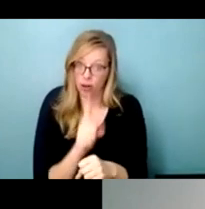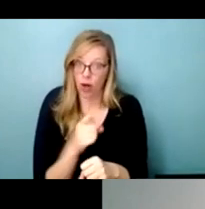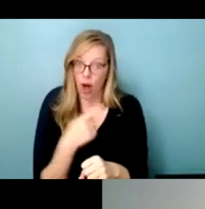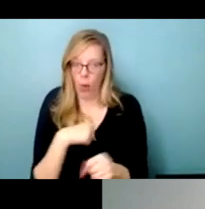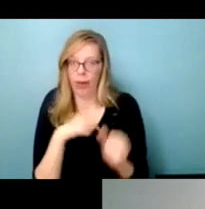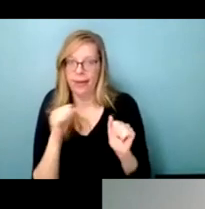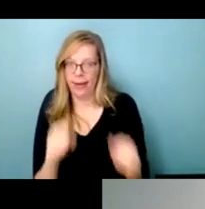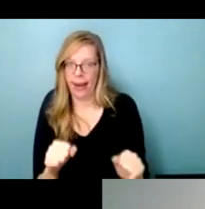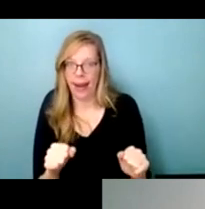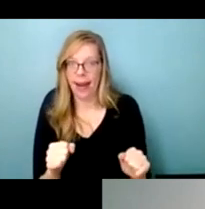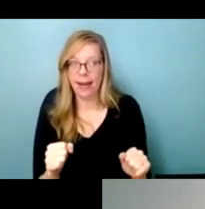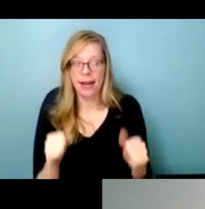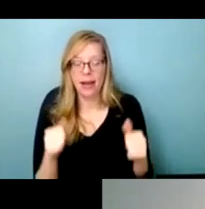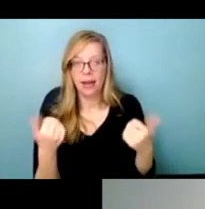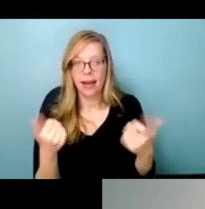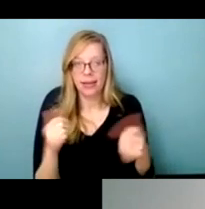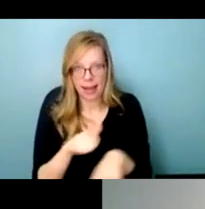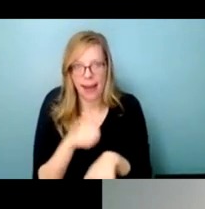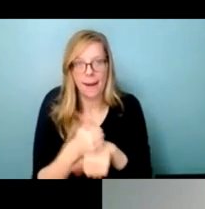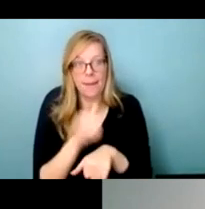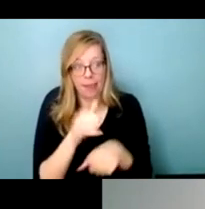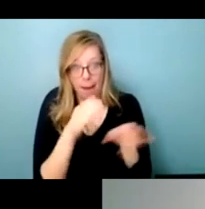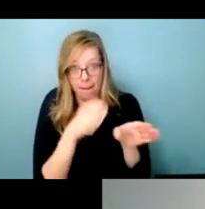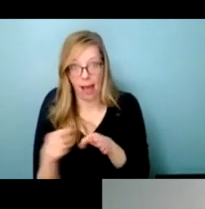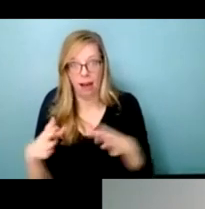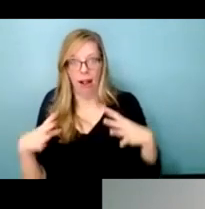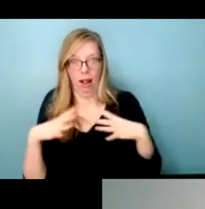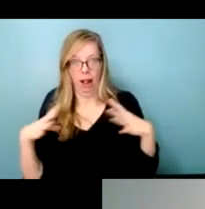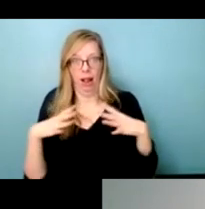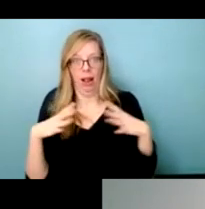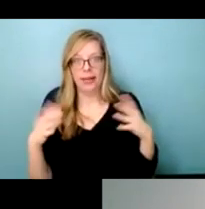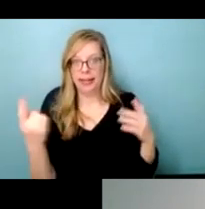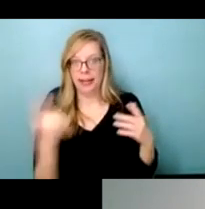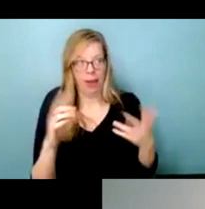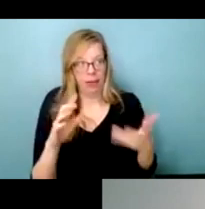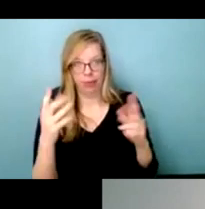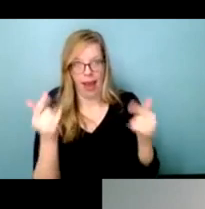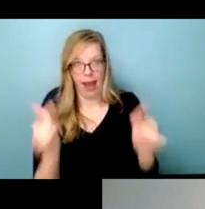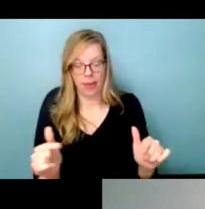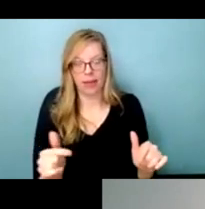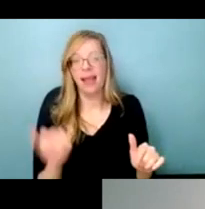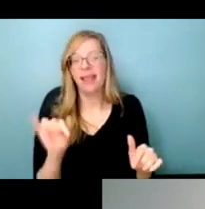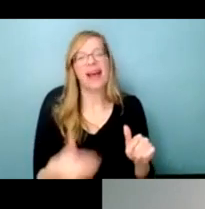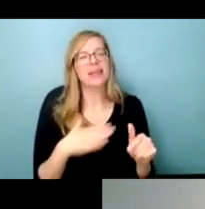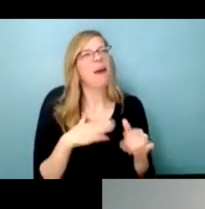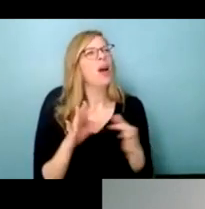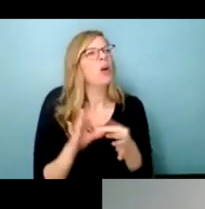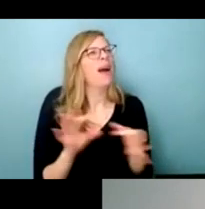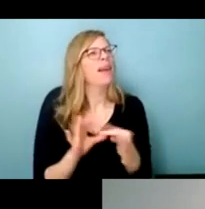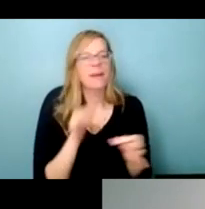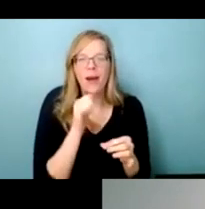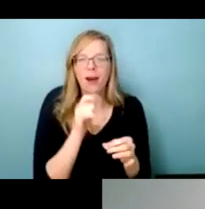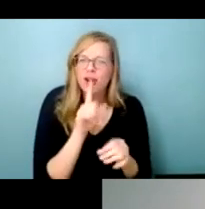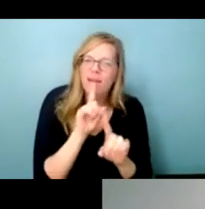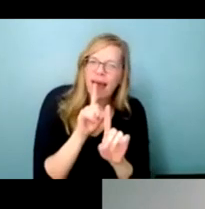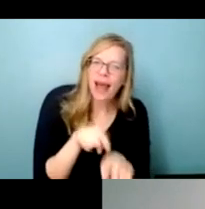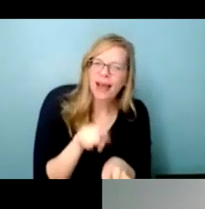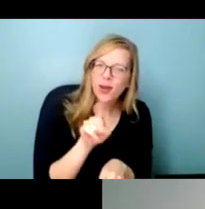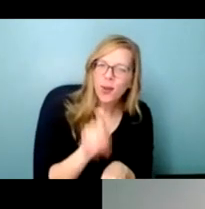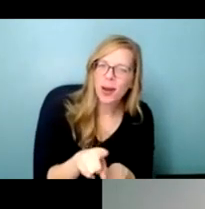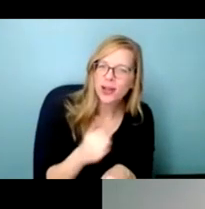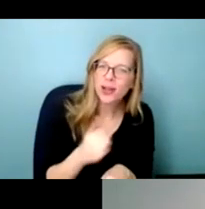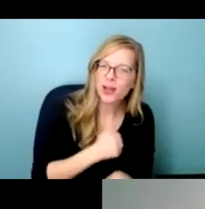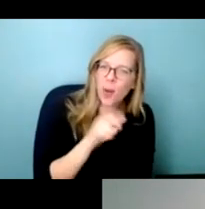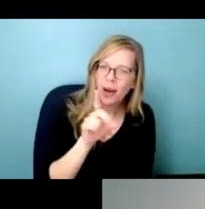plans when a critical incident happens. So there's my rant. I don't even know if I answered the question. Sorry, Don. I think you